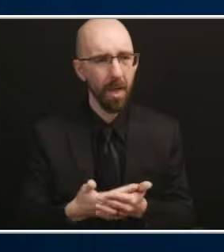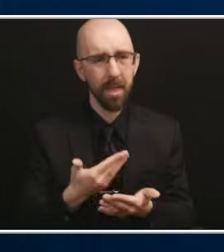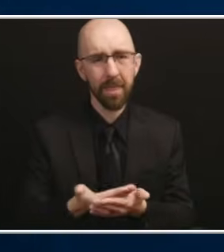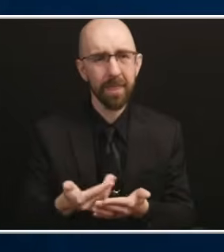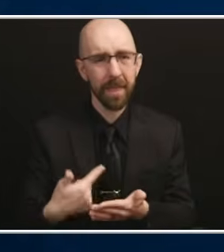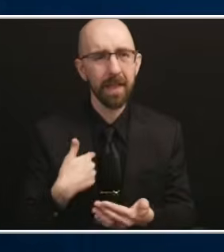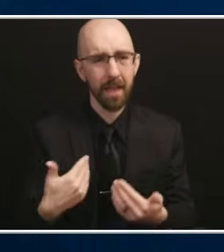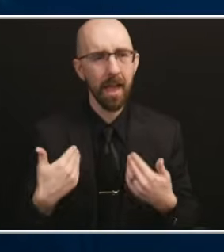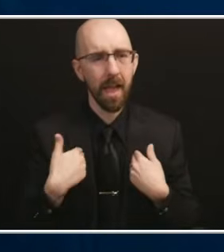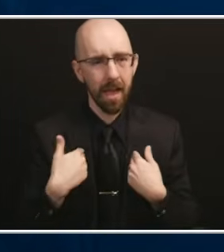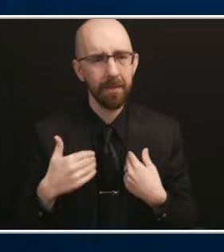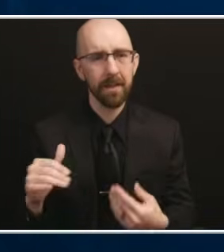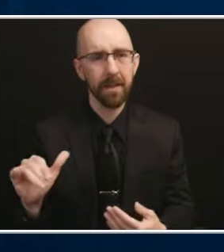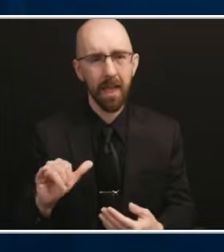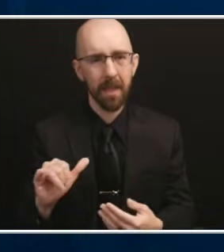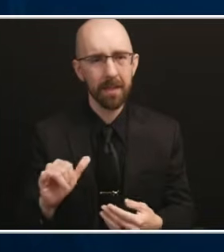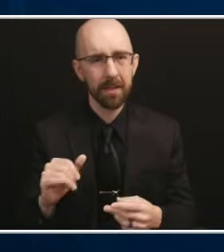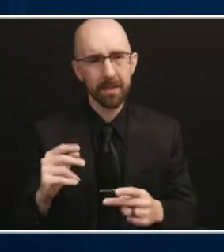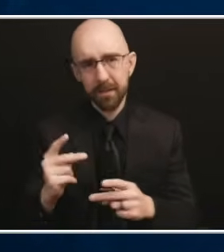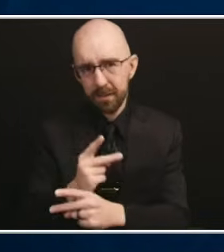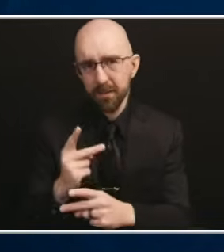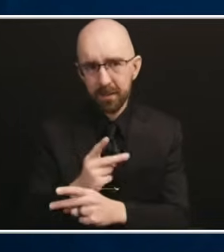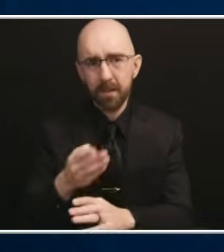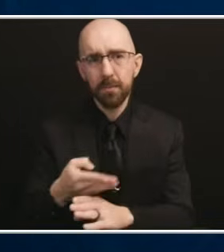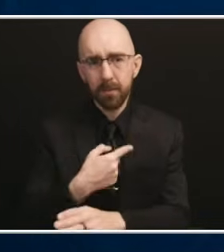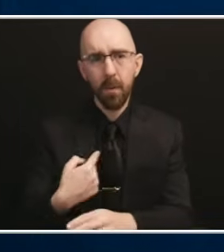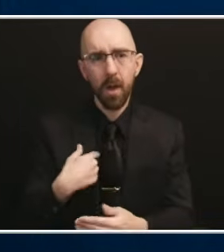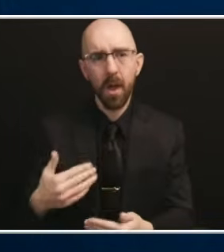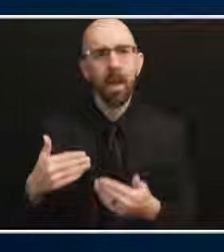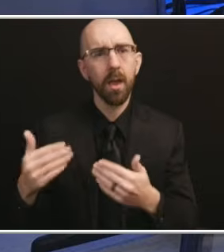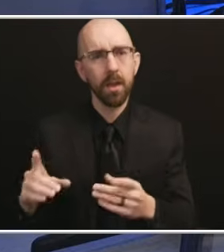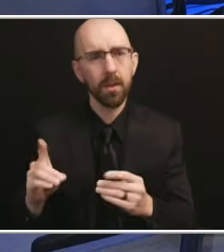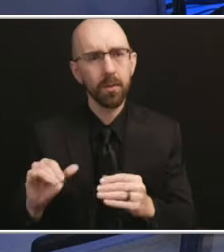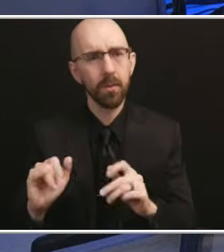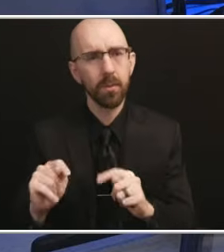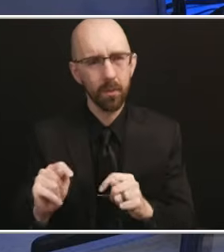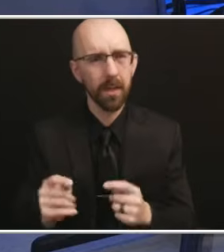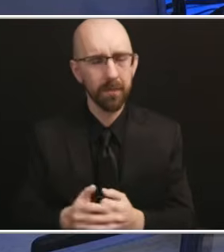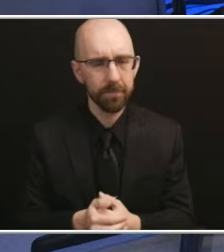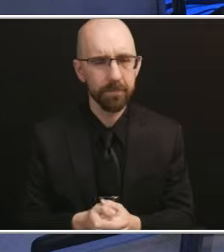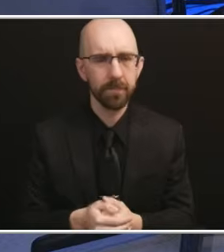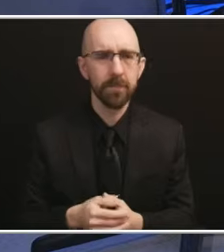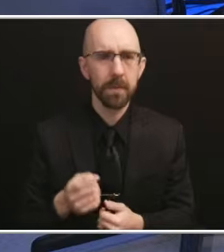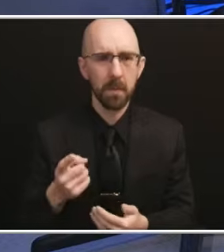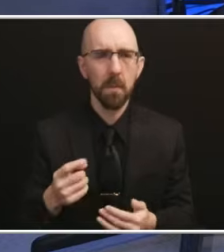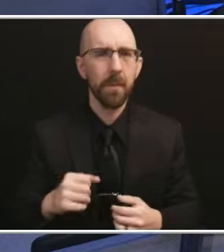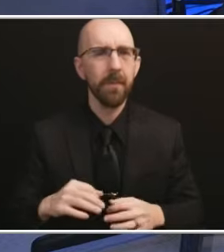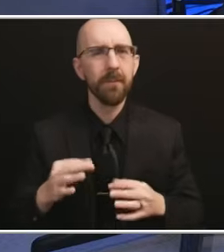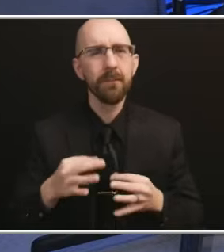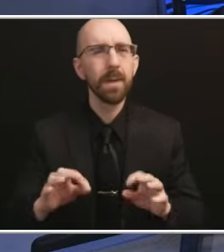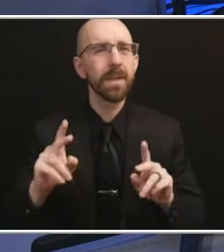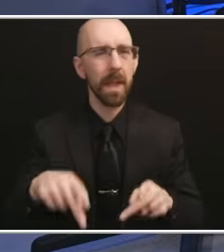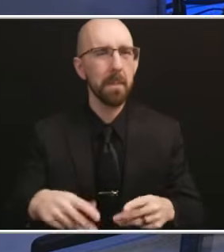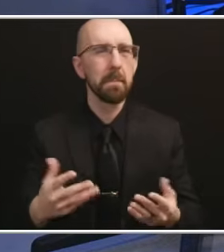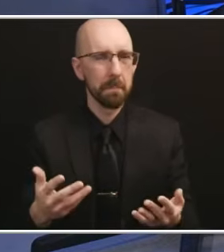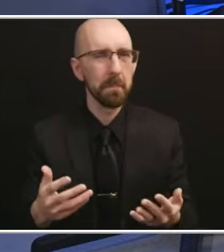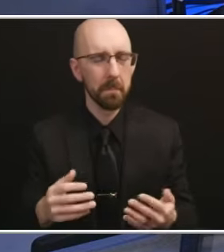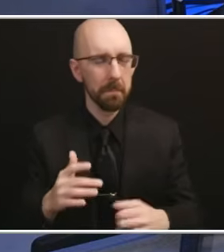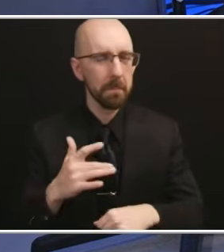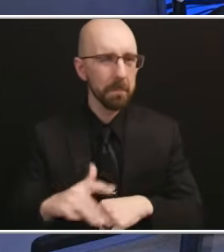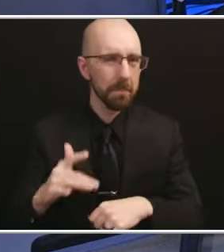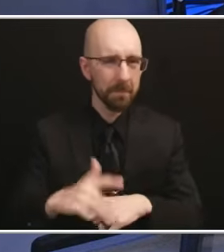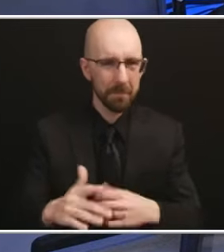like calculate before I could go do something before. So it freed you up a little bit. Yeah, yeah. A lot of it.